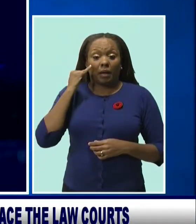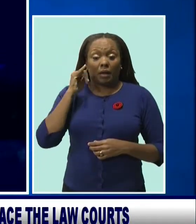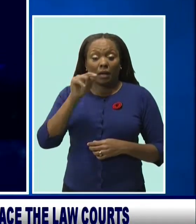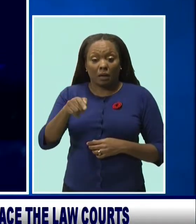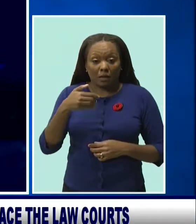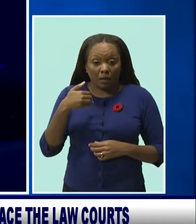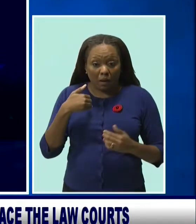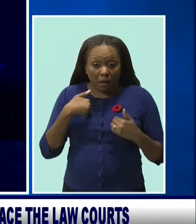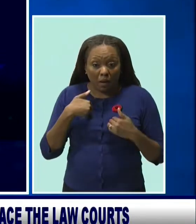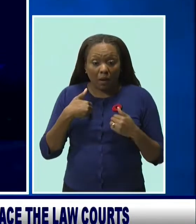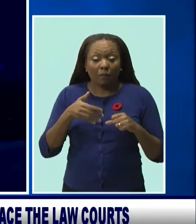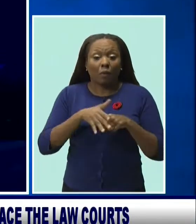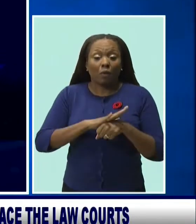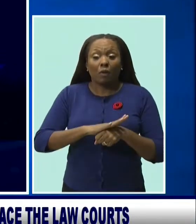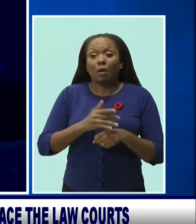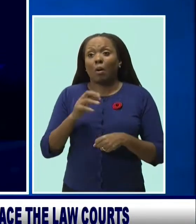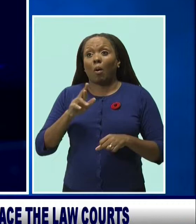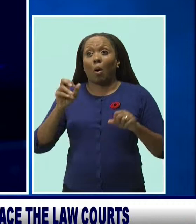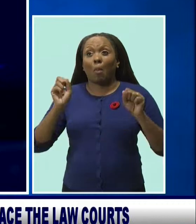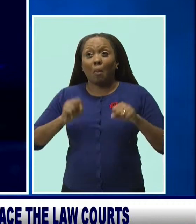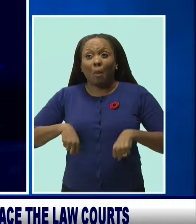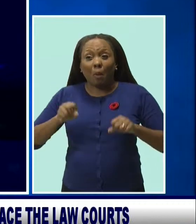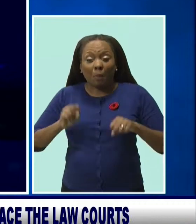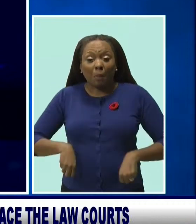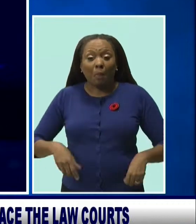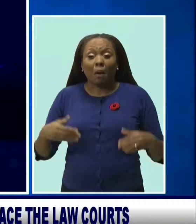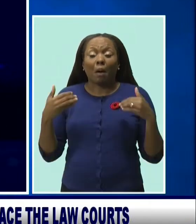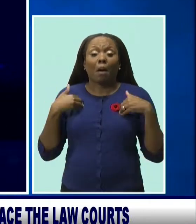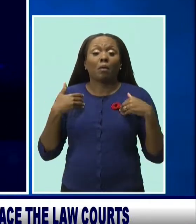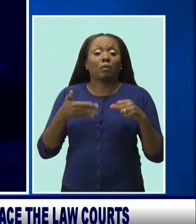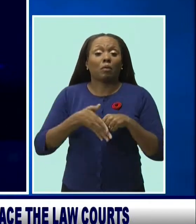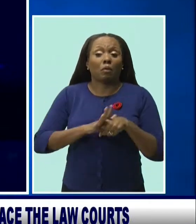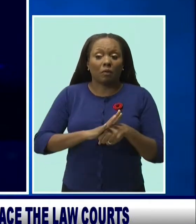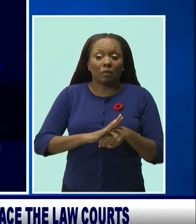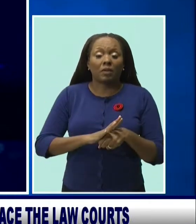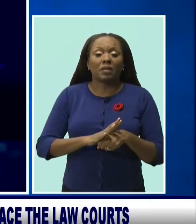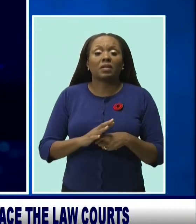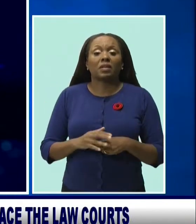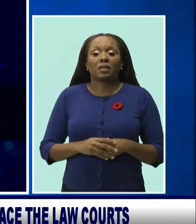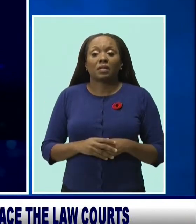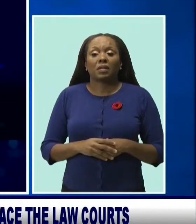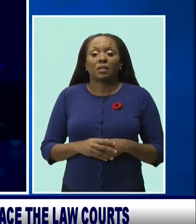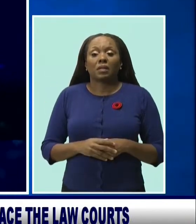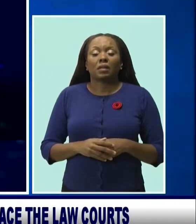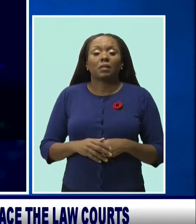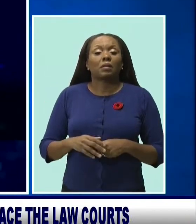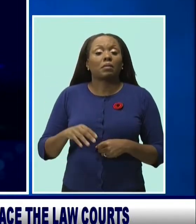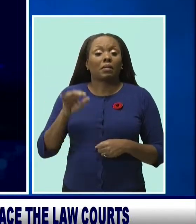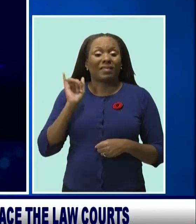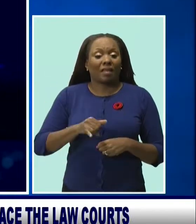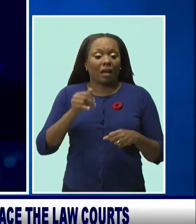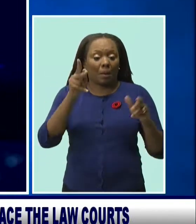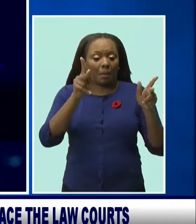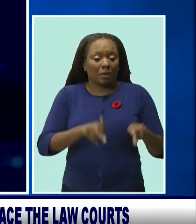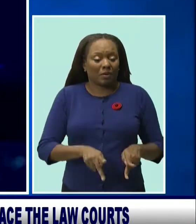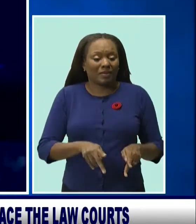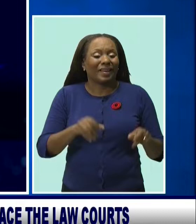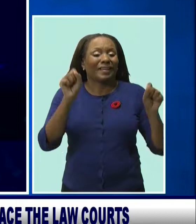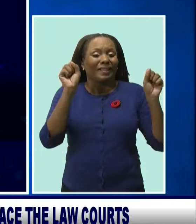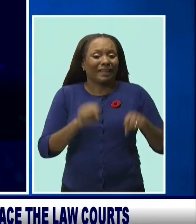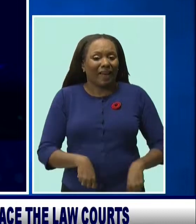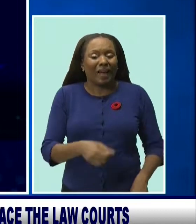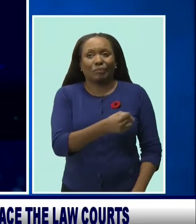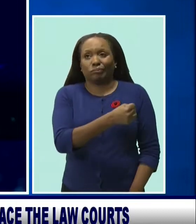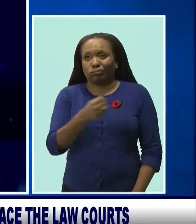or may have COVID, then he is entitled to require that person to be put into isolation. An individual